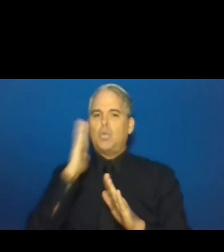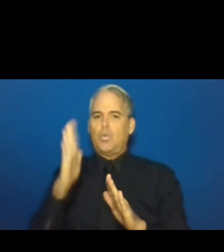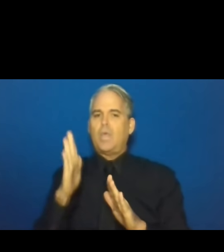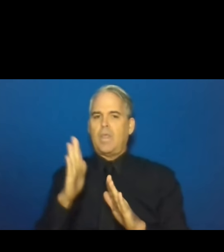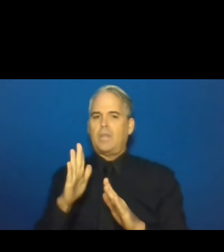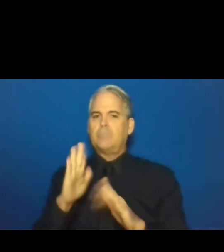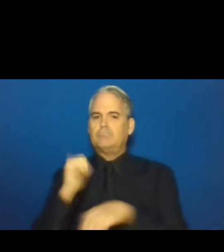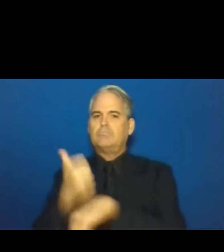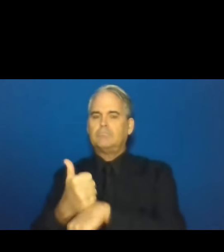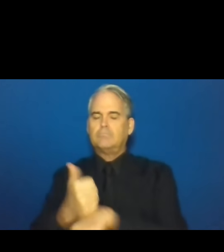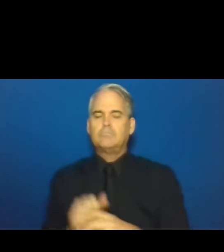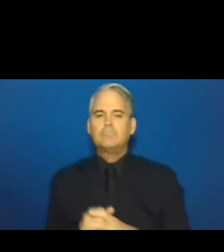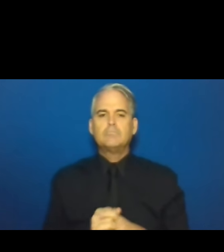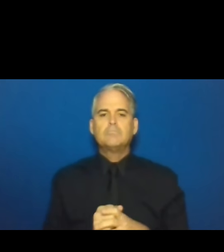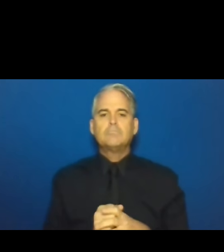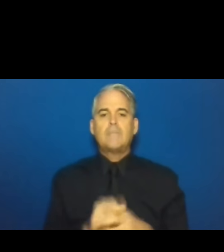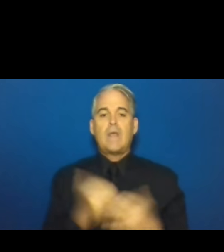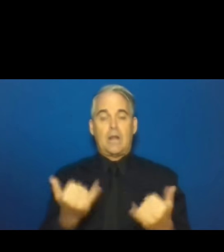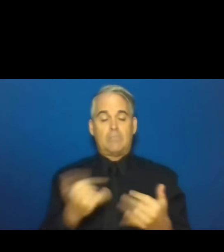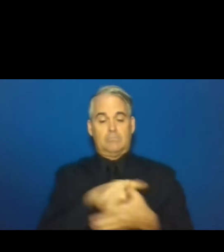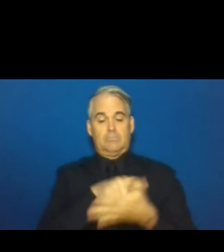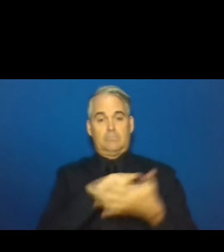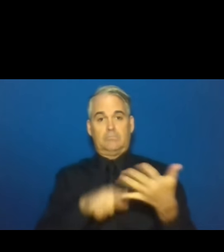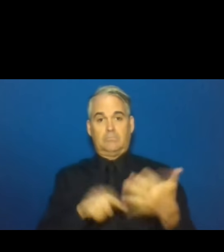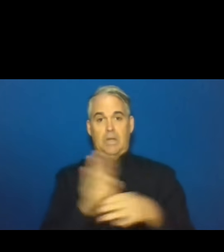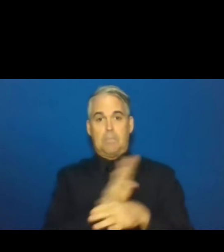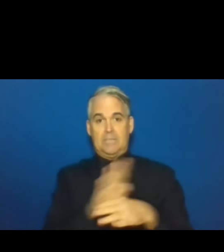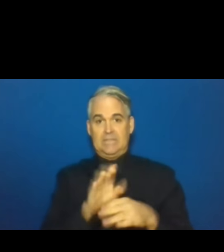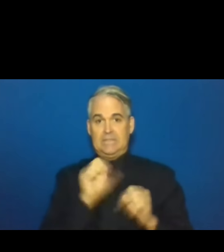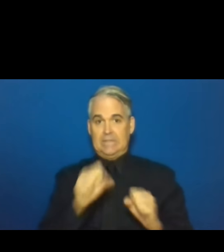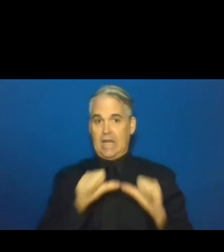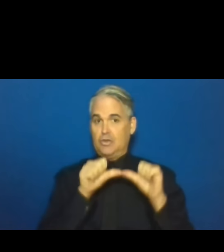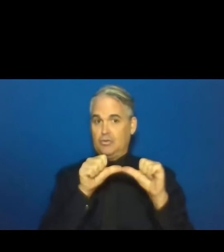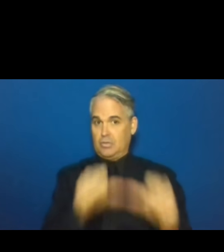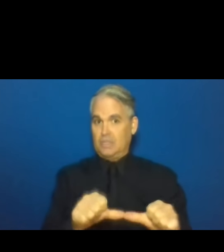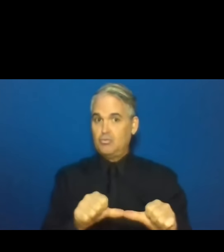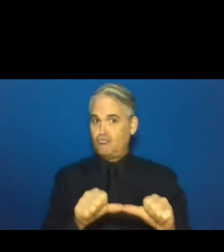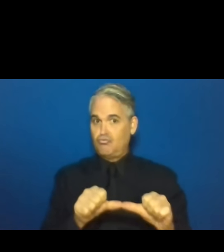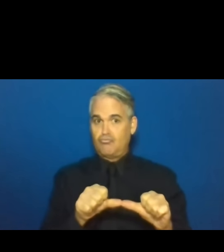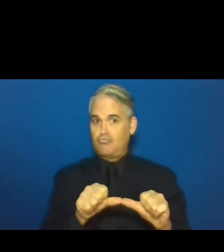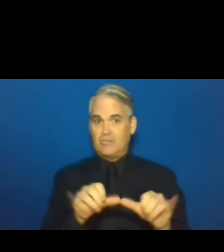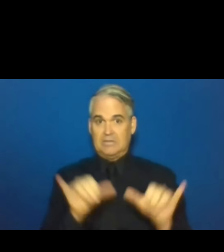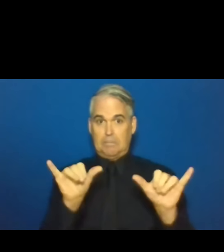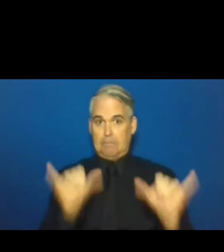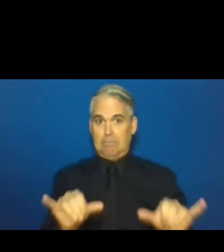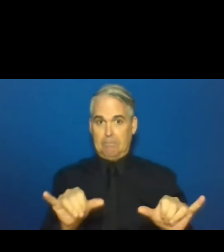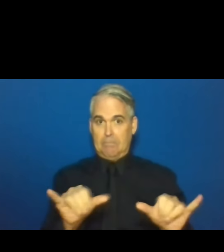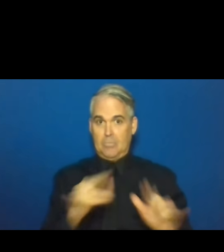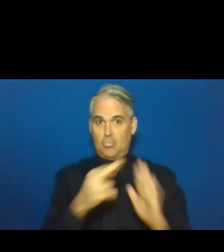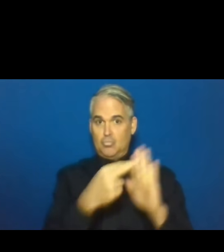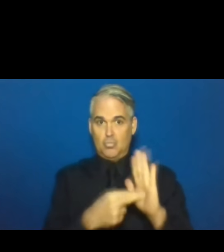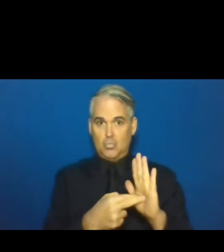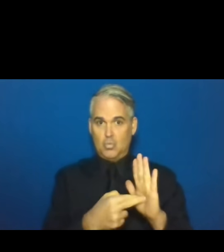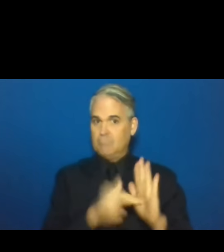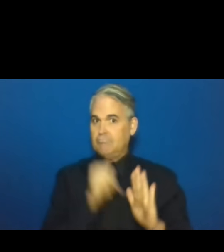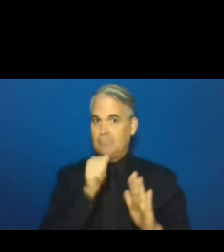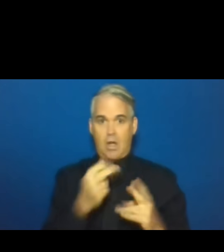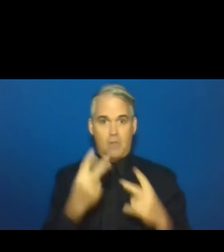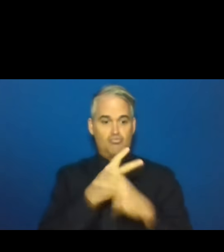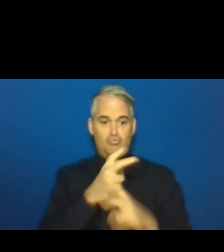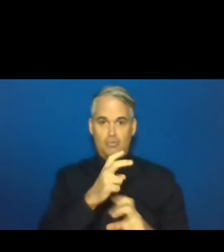following businesses can continue operating under the current standards and will not have to adhere to new restrictions under